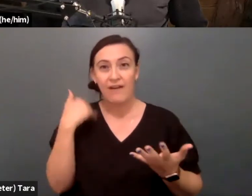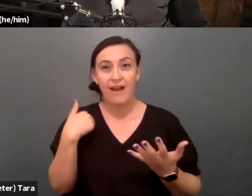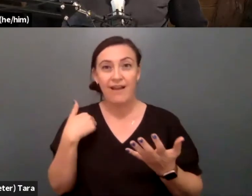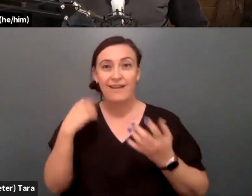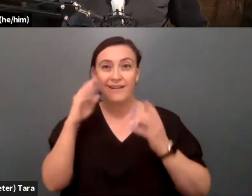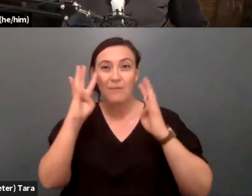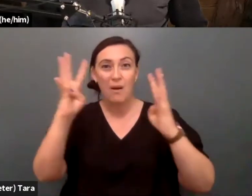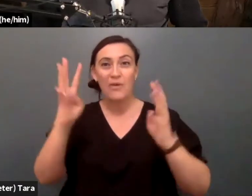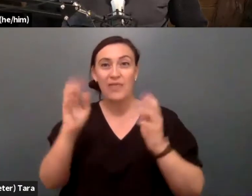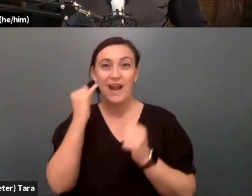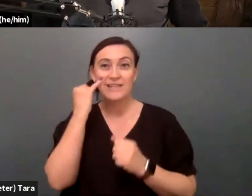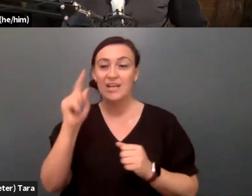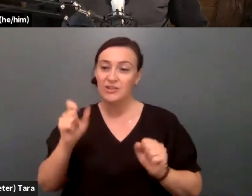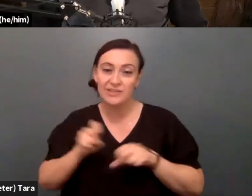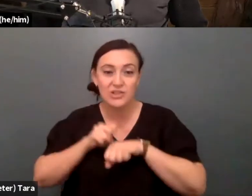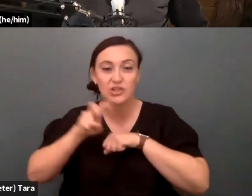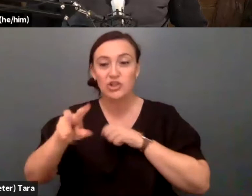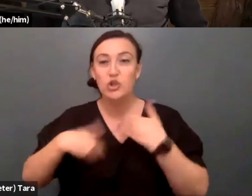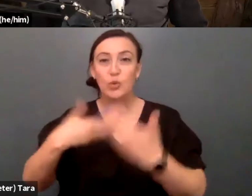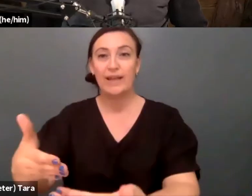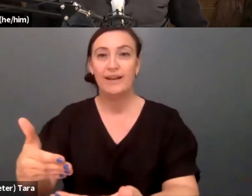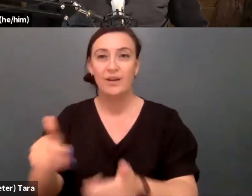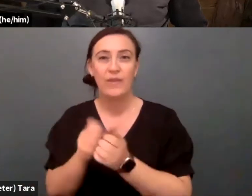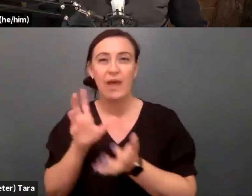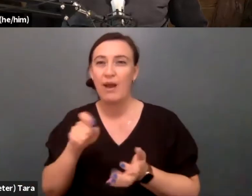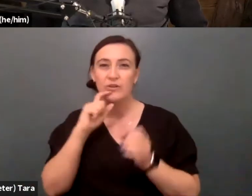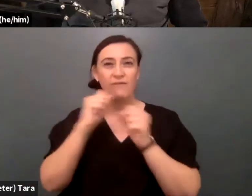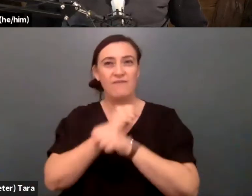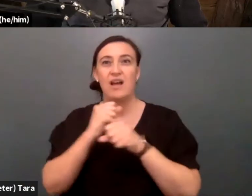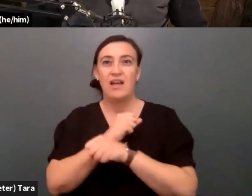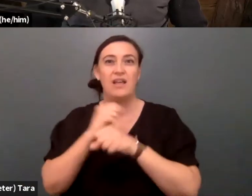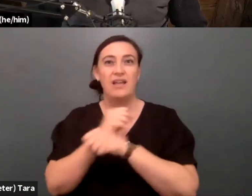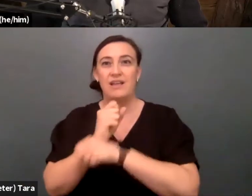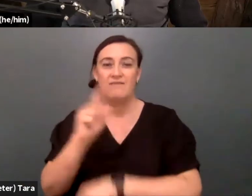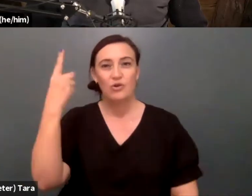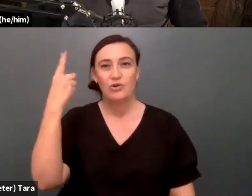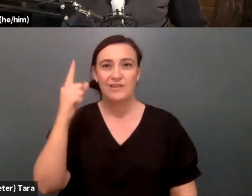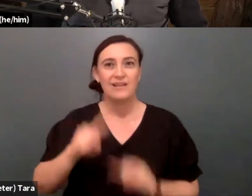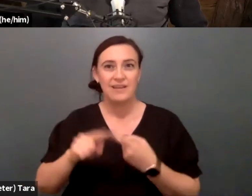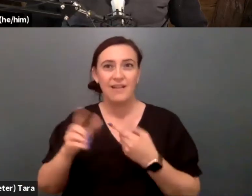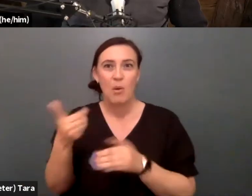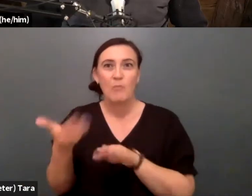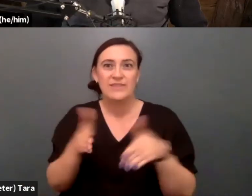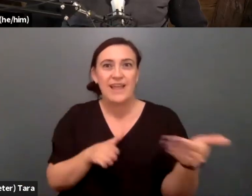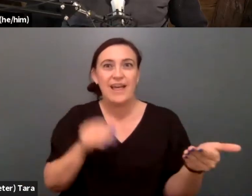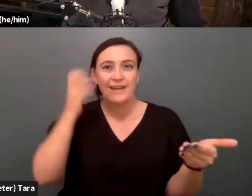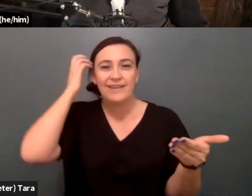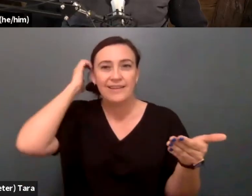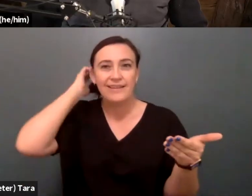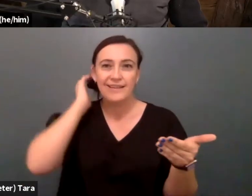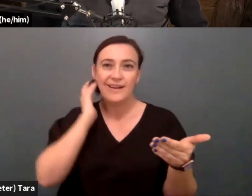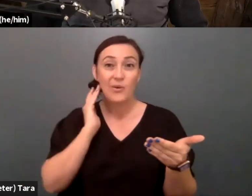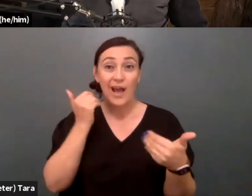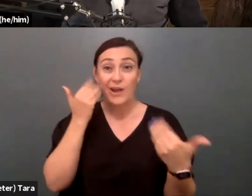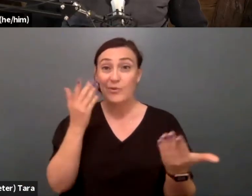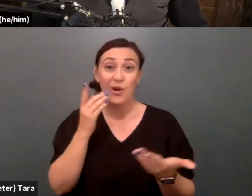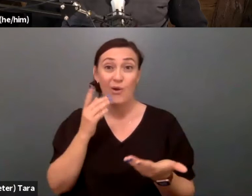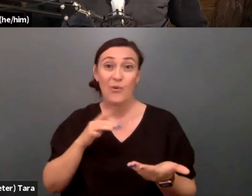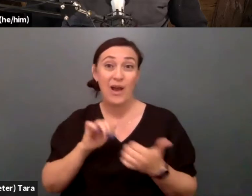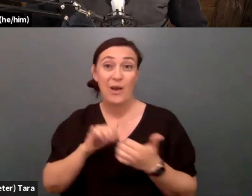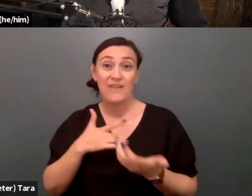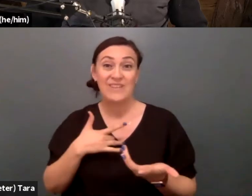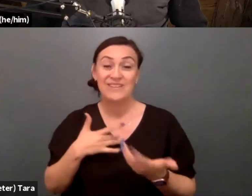just do it without having to fight until I'm almost dead. I don't know. What was the